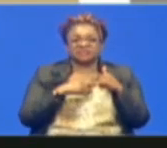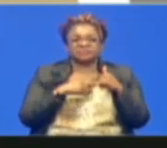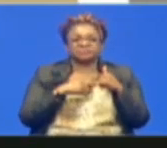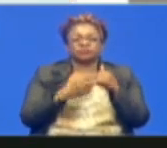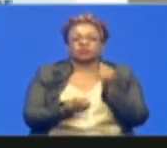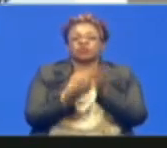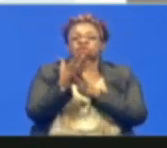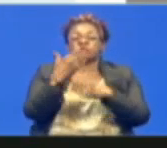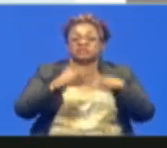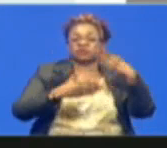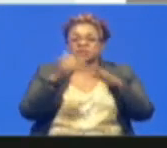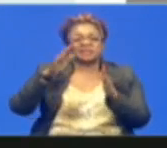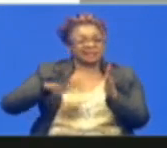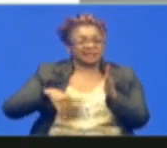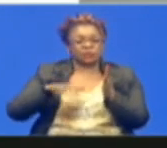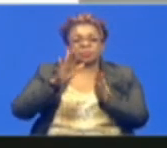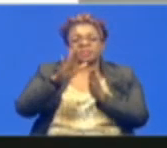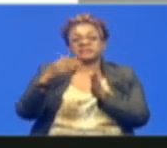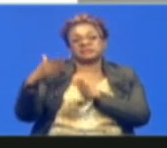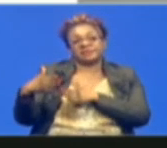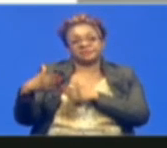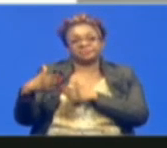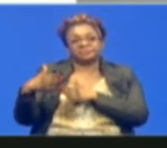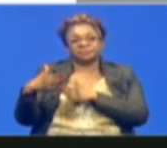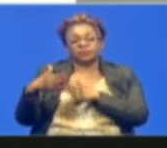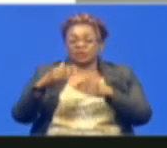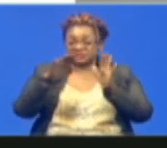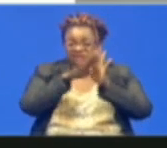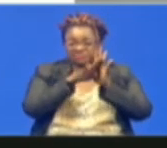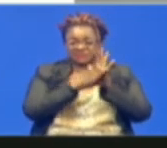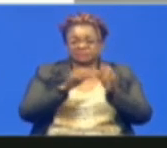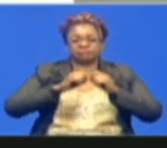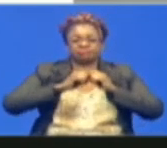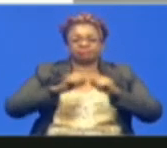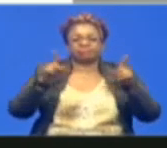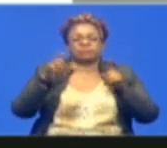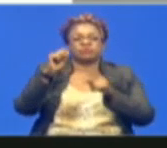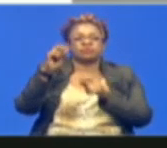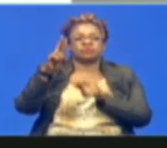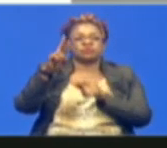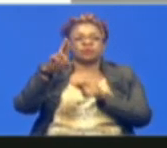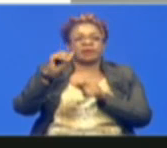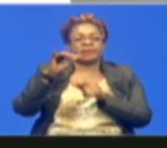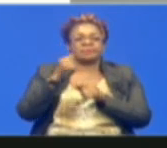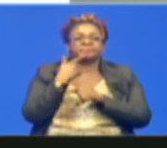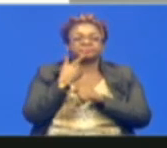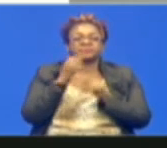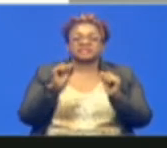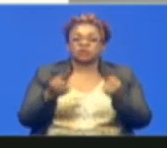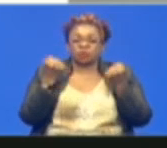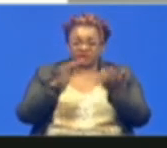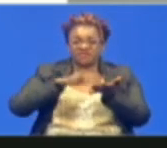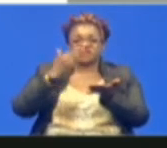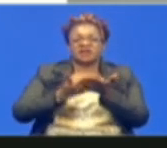caused construction delays on their end. In a statement sent out this evening, Suraya announced it had secured funding